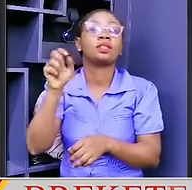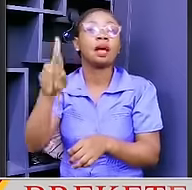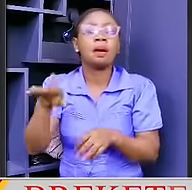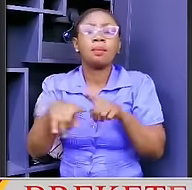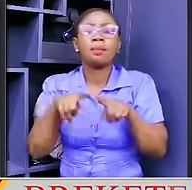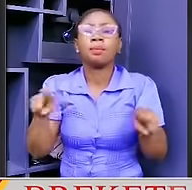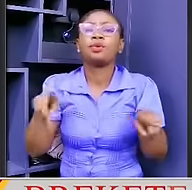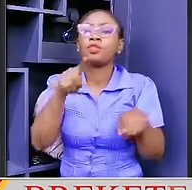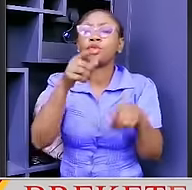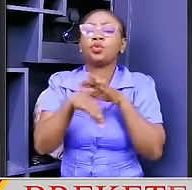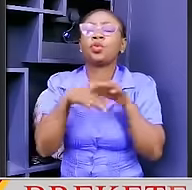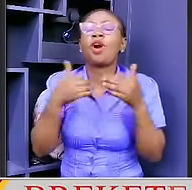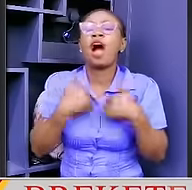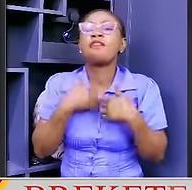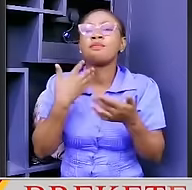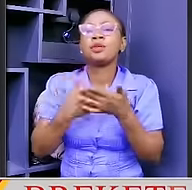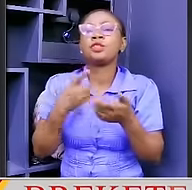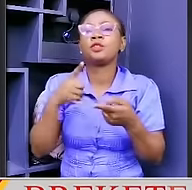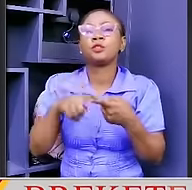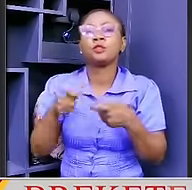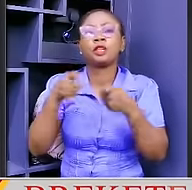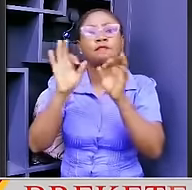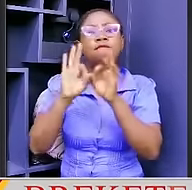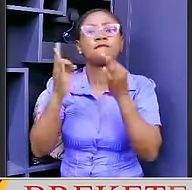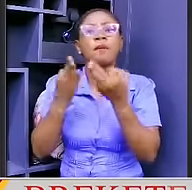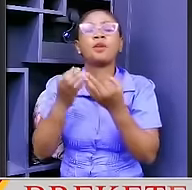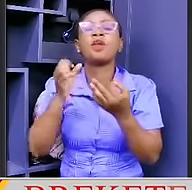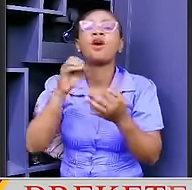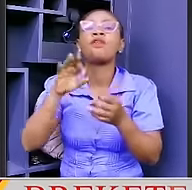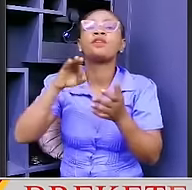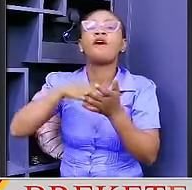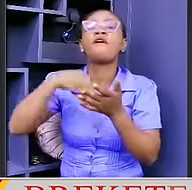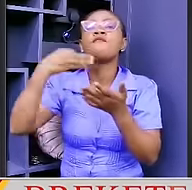the family of the fallen heroes.